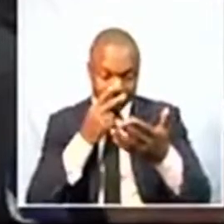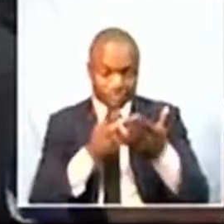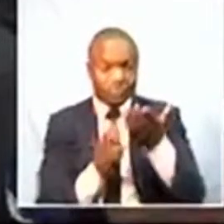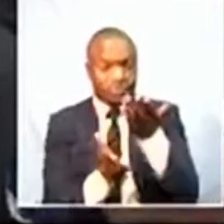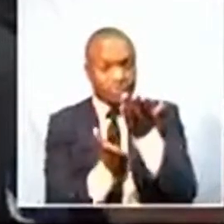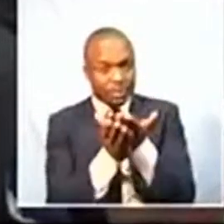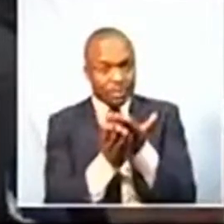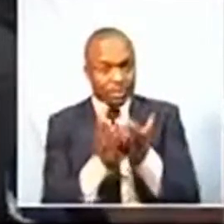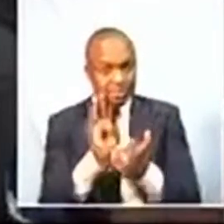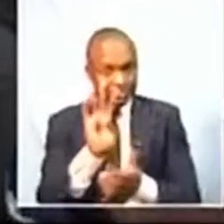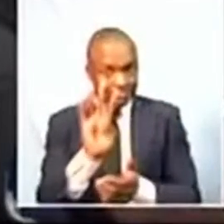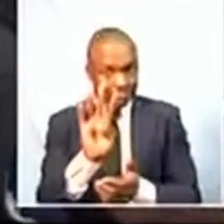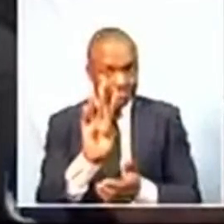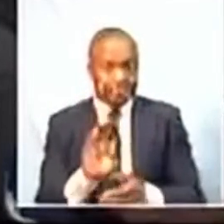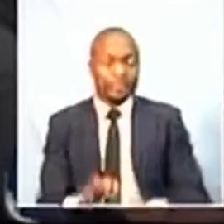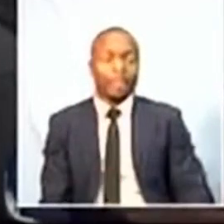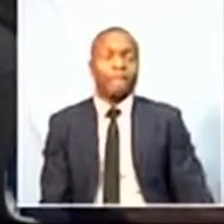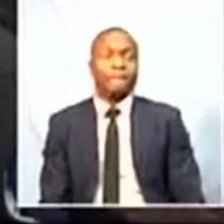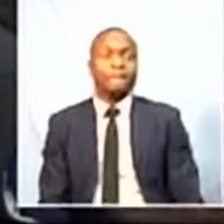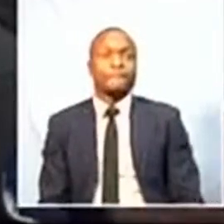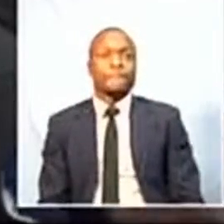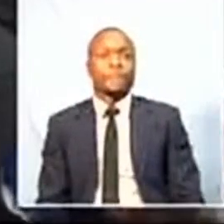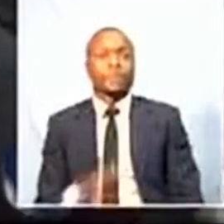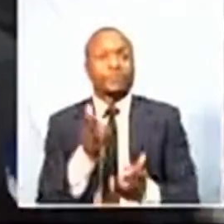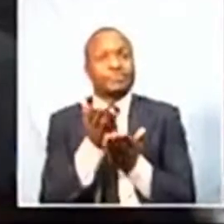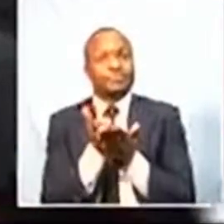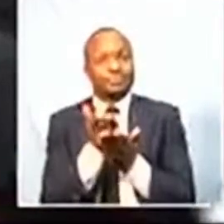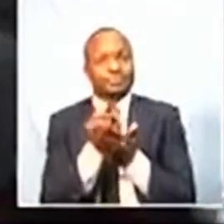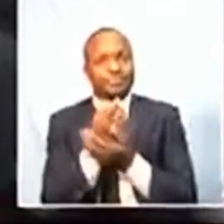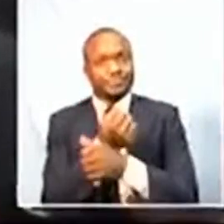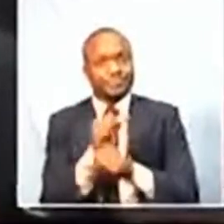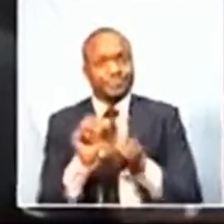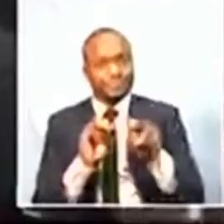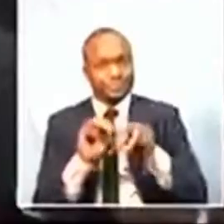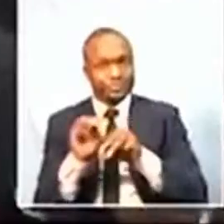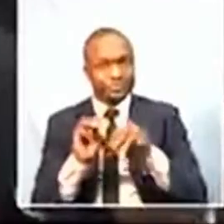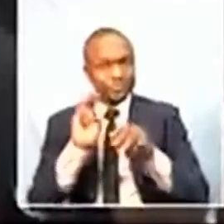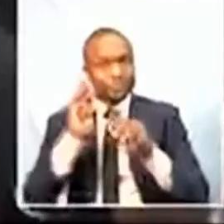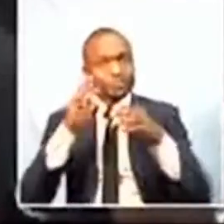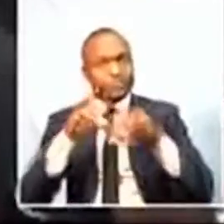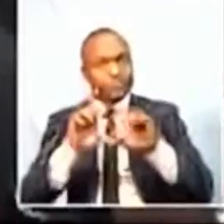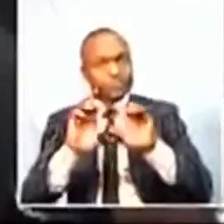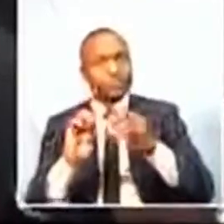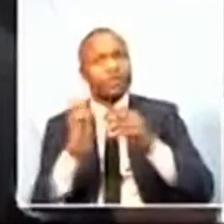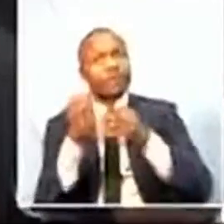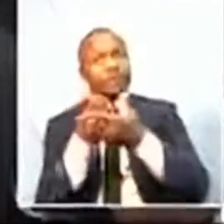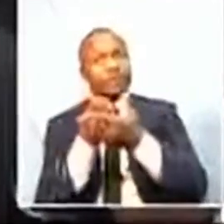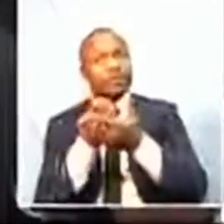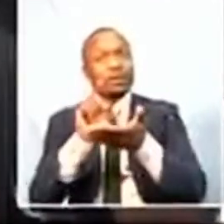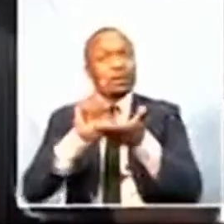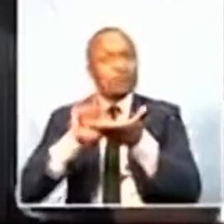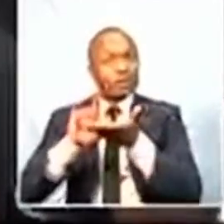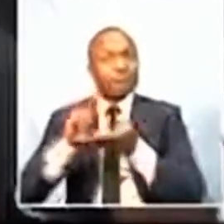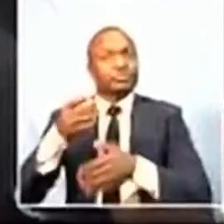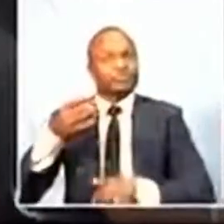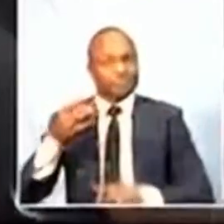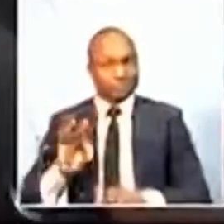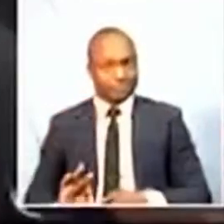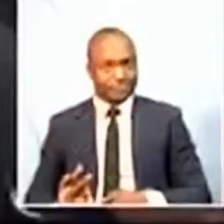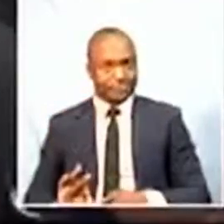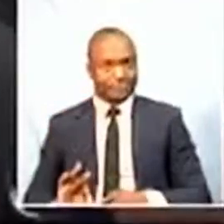to Appendix 4. The major measure, management will continue engaging loan beneficiaries.